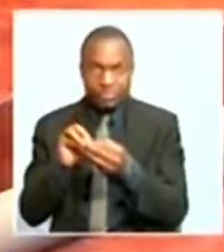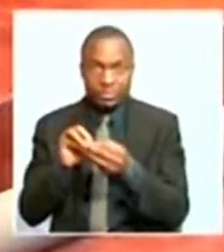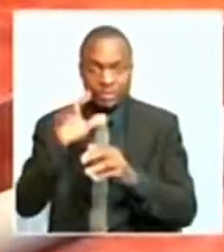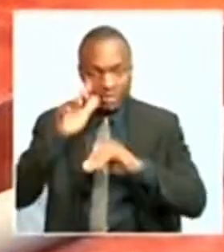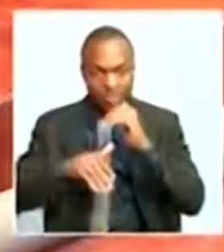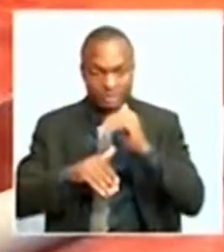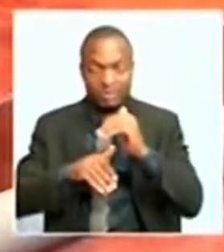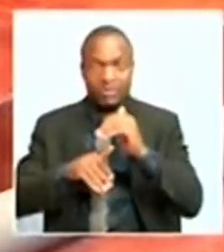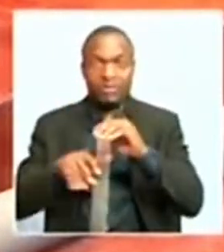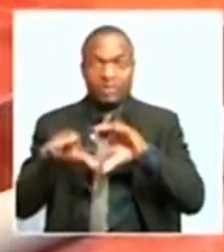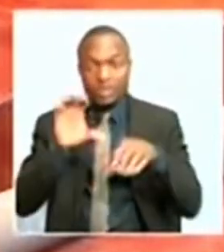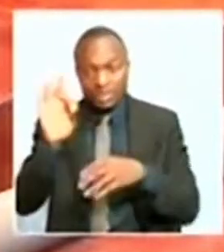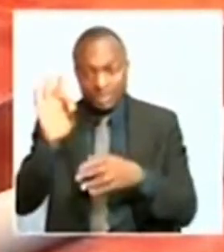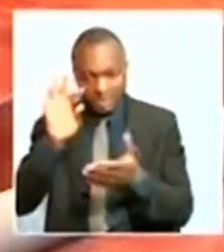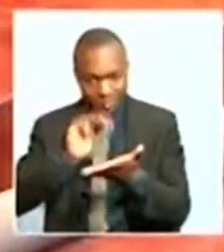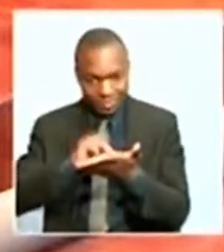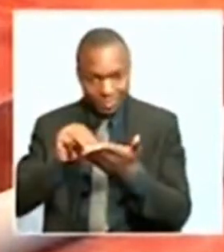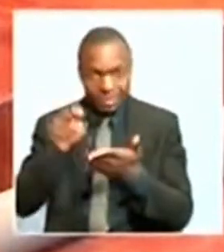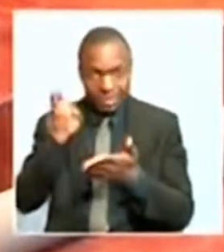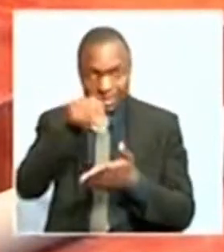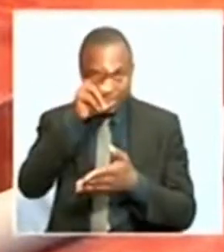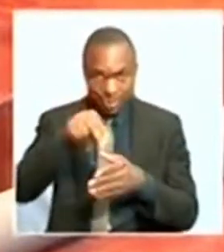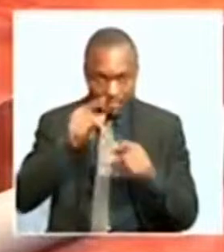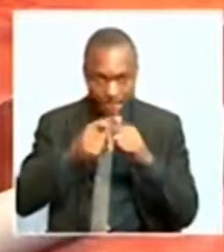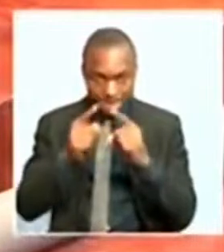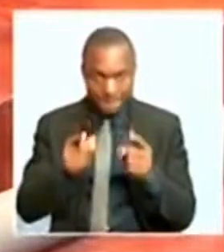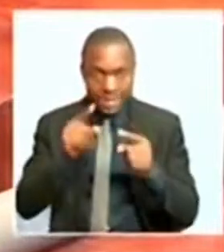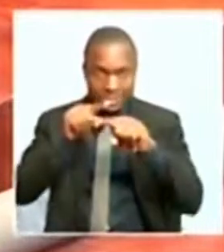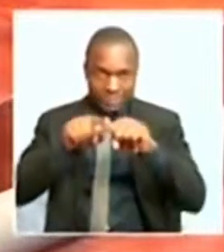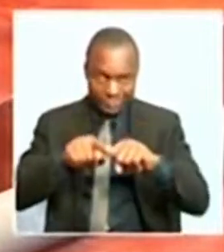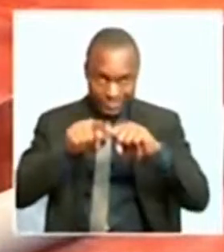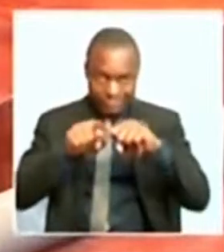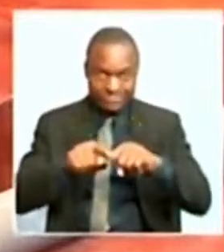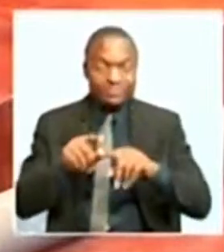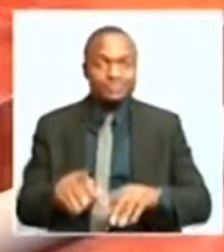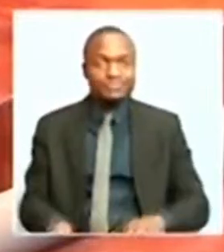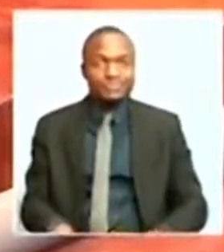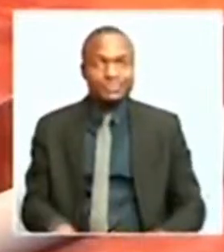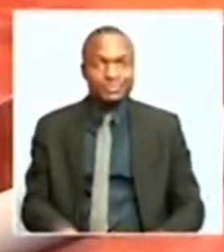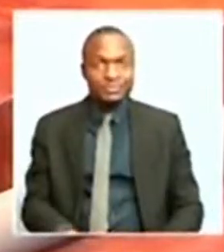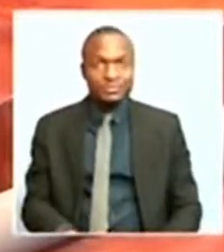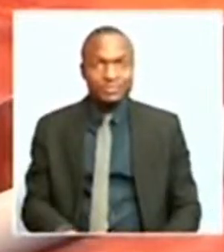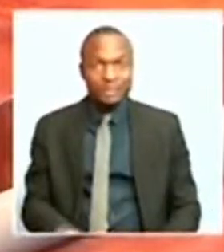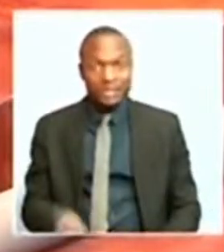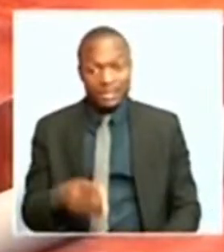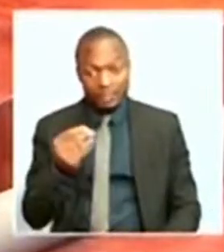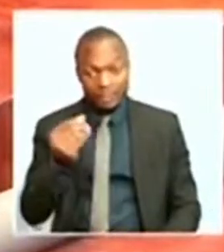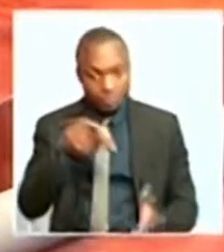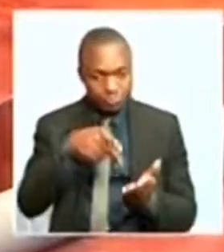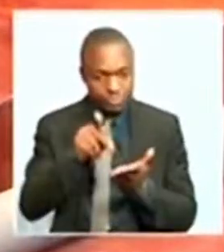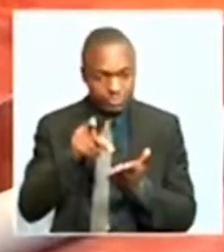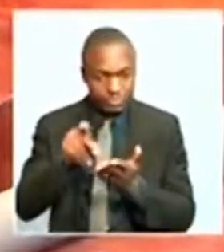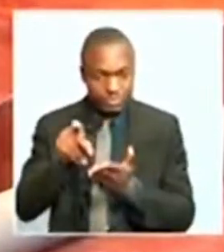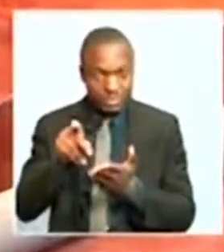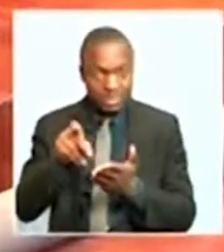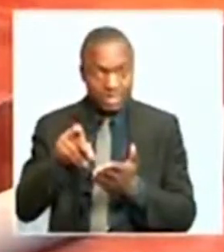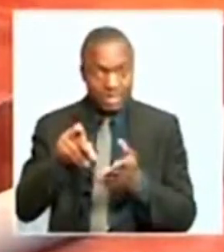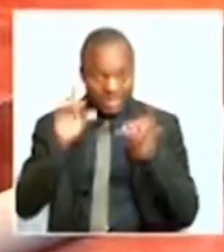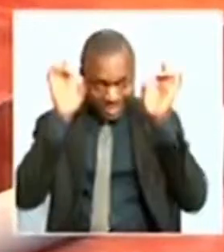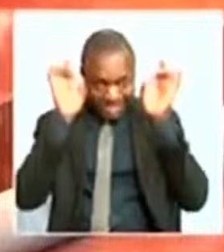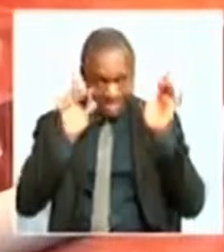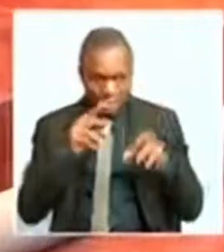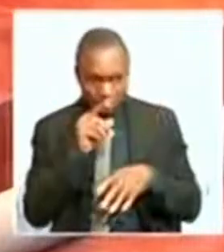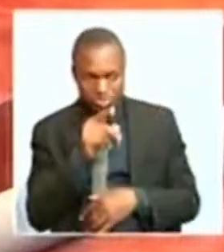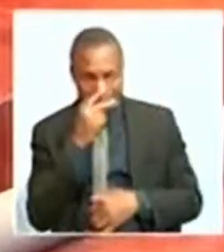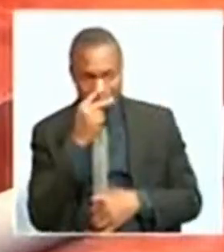with $9 million. But again, it depends on the premiums that you pay and the risks that you see, and I